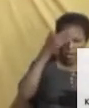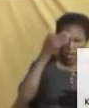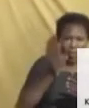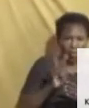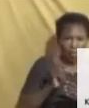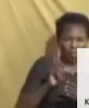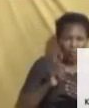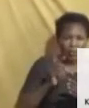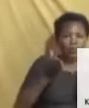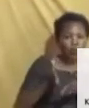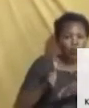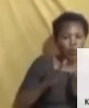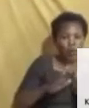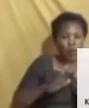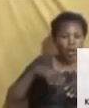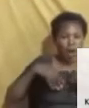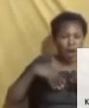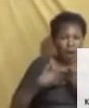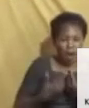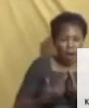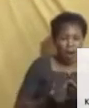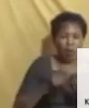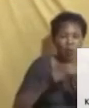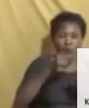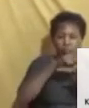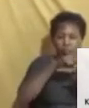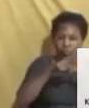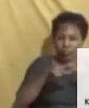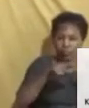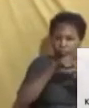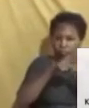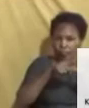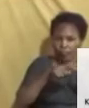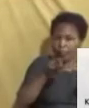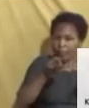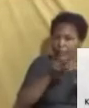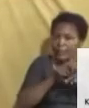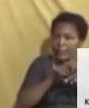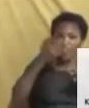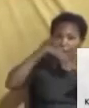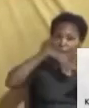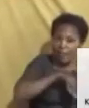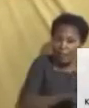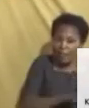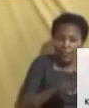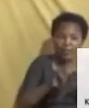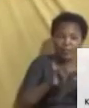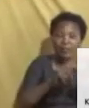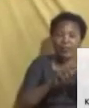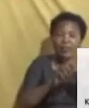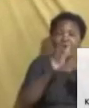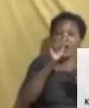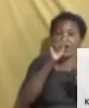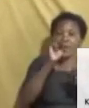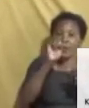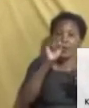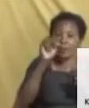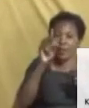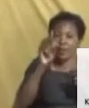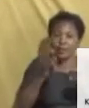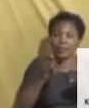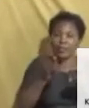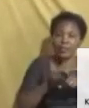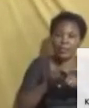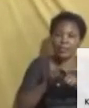is the manner in which those 2 elements, amendment and dismemberment, relate to